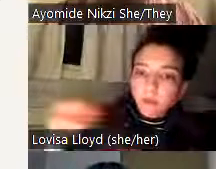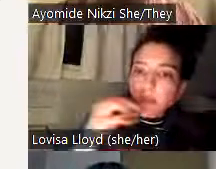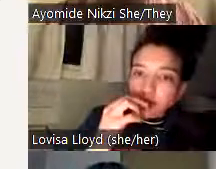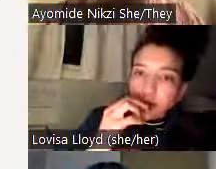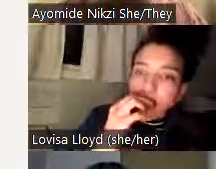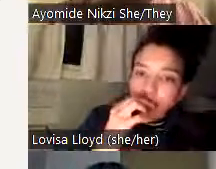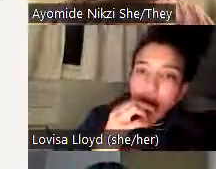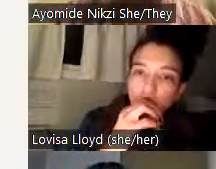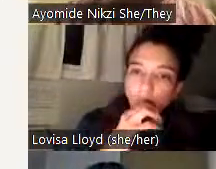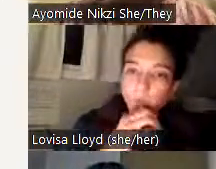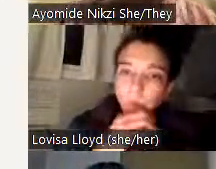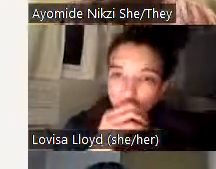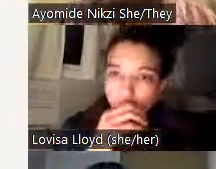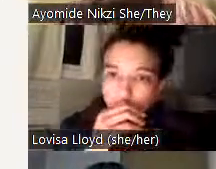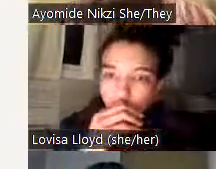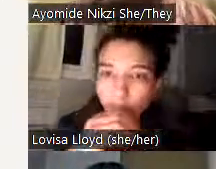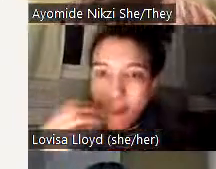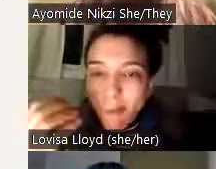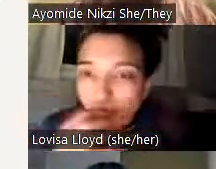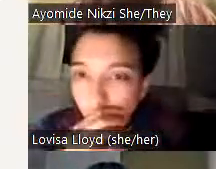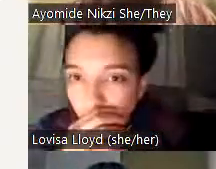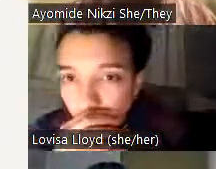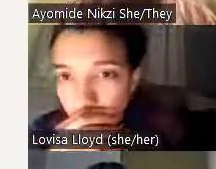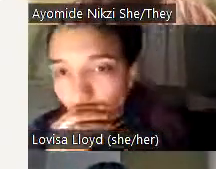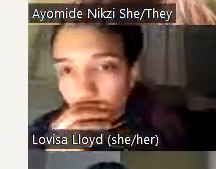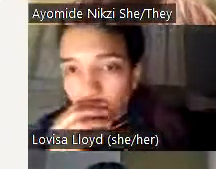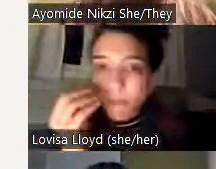I am going to look to see if there's any public comment.